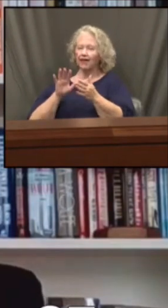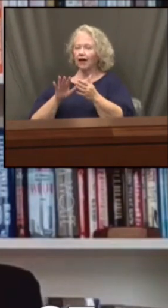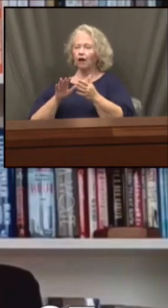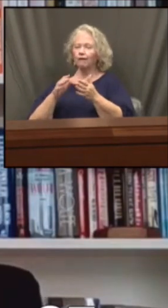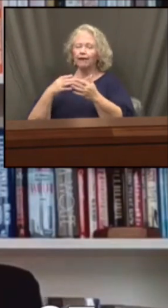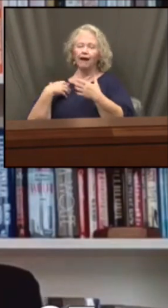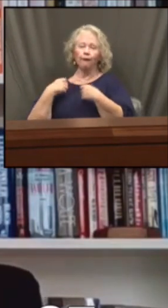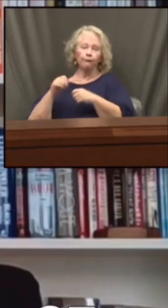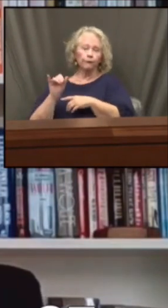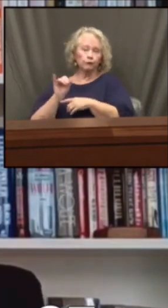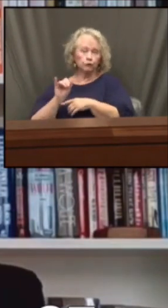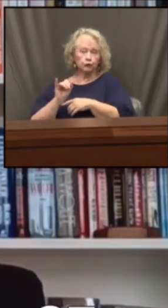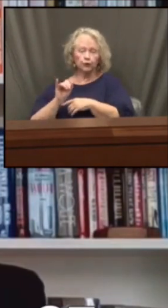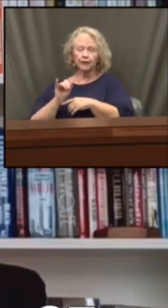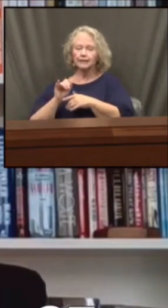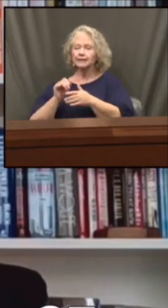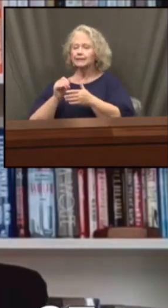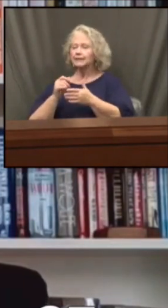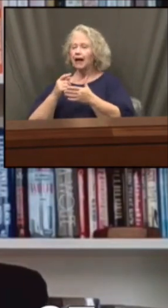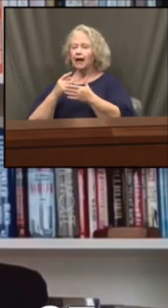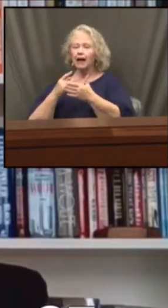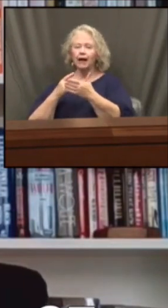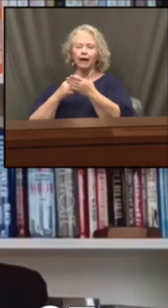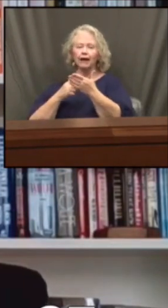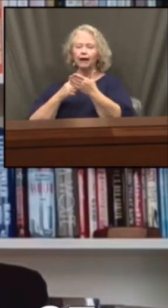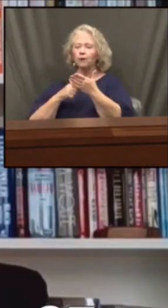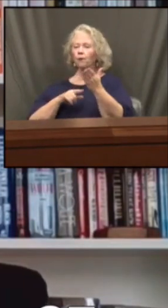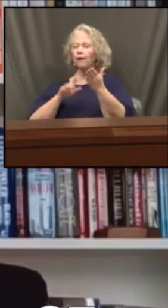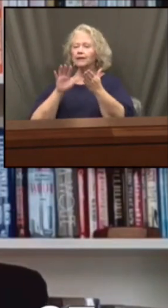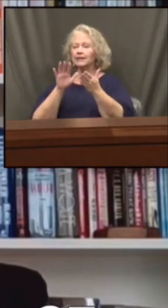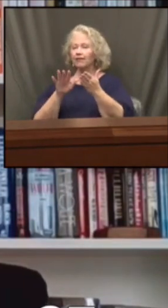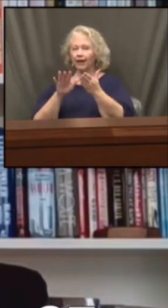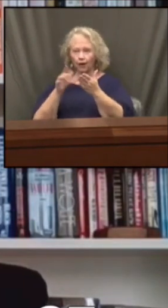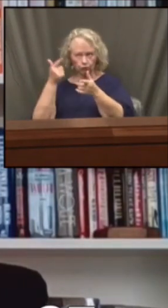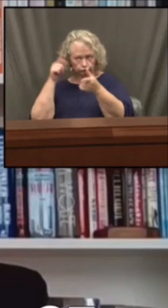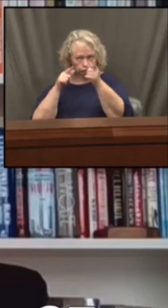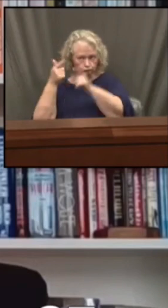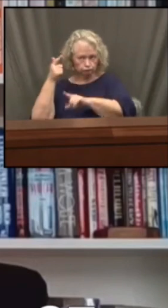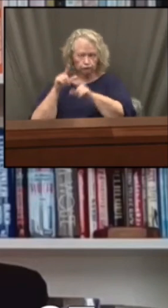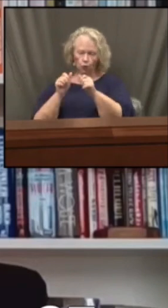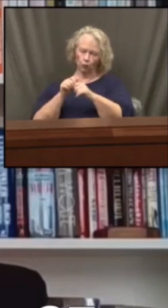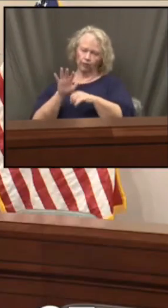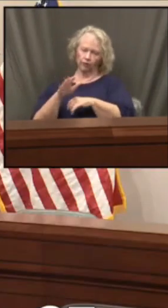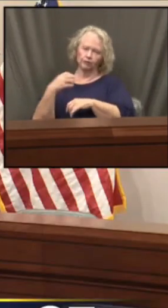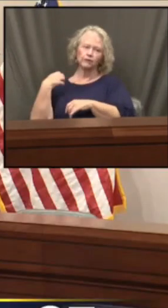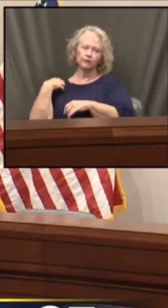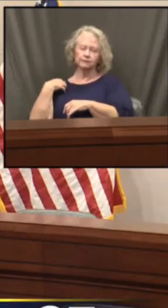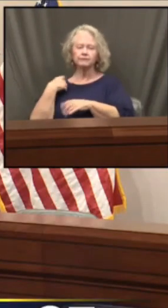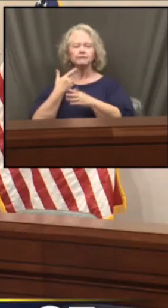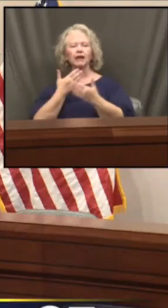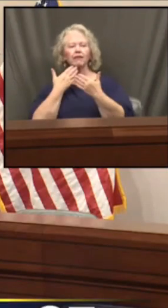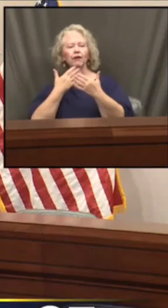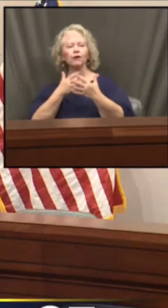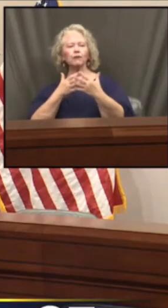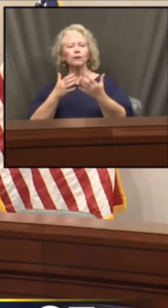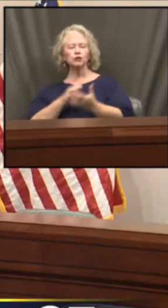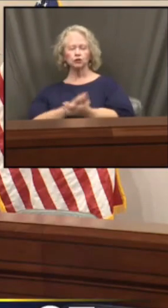has and the agreements that they arrive out with their employer. Thank you very much.